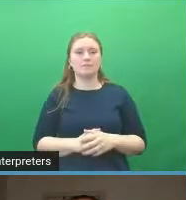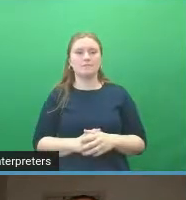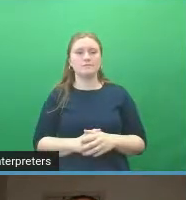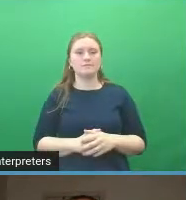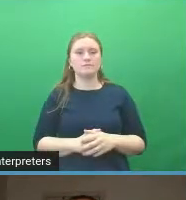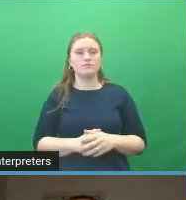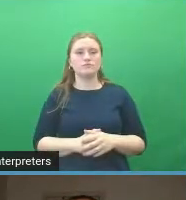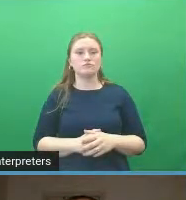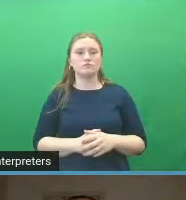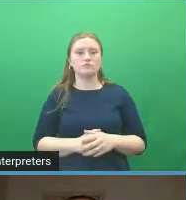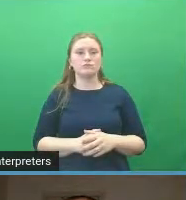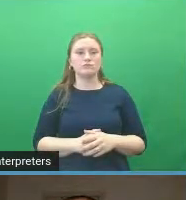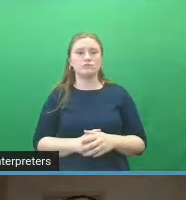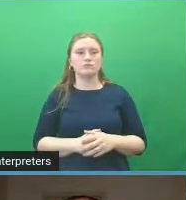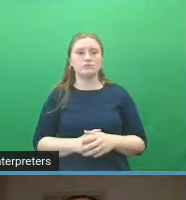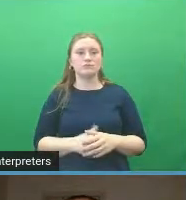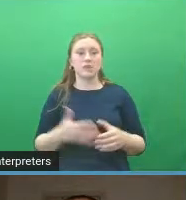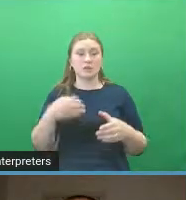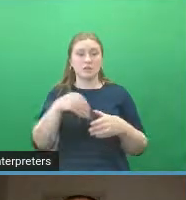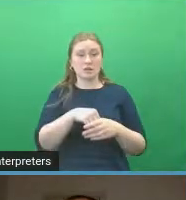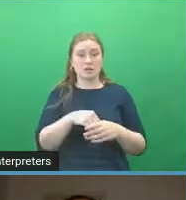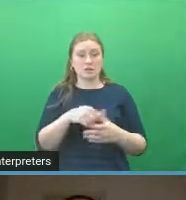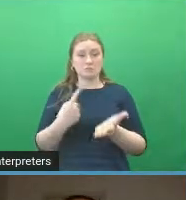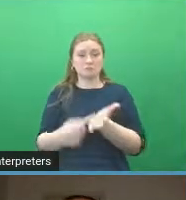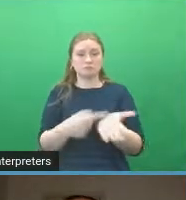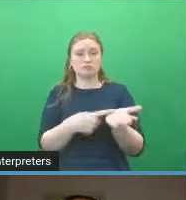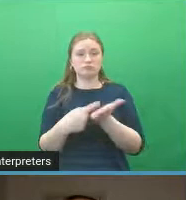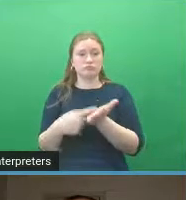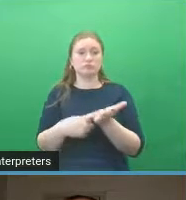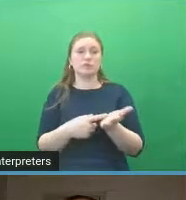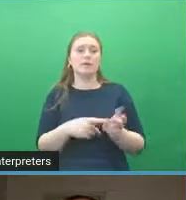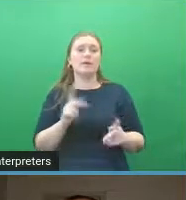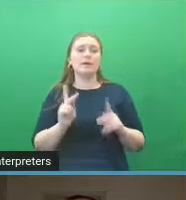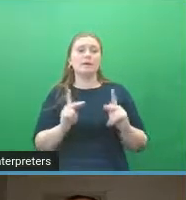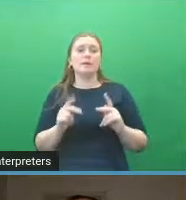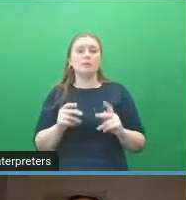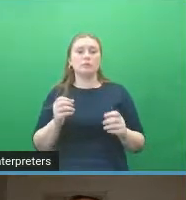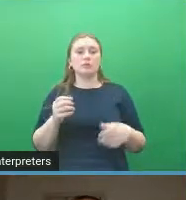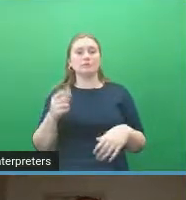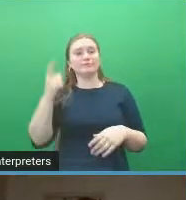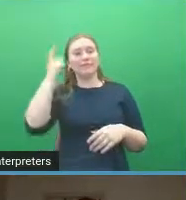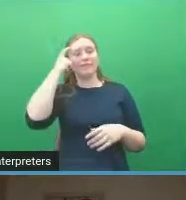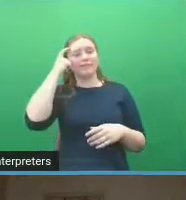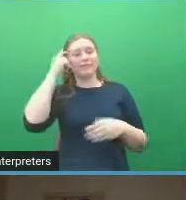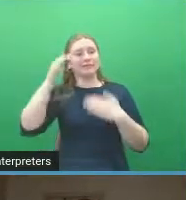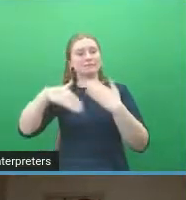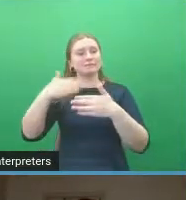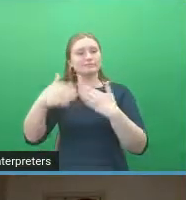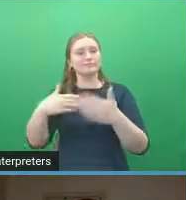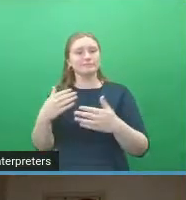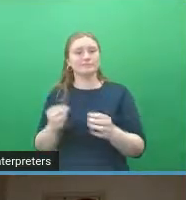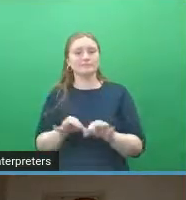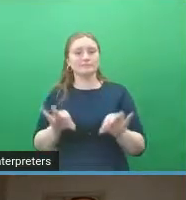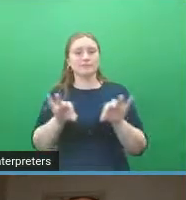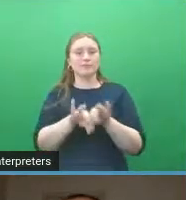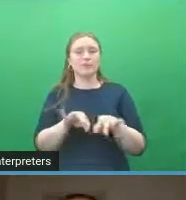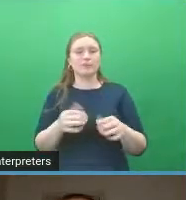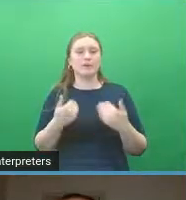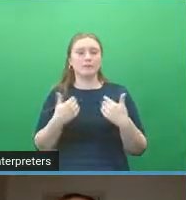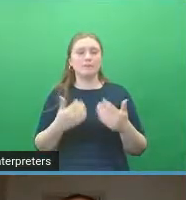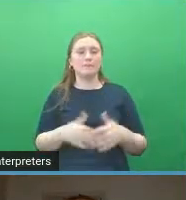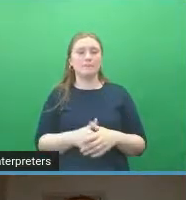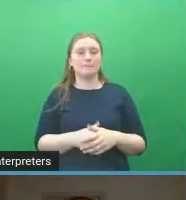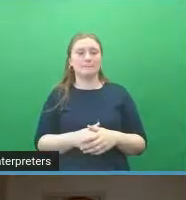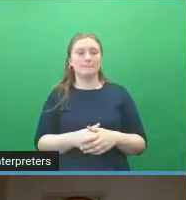Beyond hosting in-depth discussions, breakouts allow for real-time brainstorming when paired with additional tools. In some instances, event producers